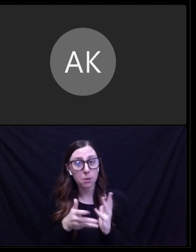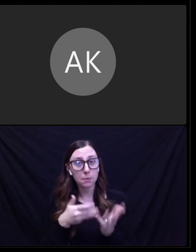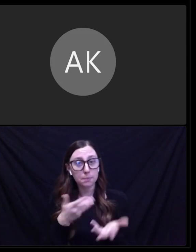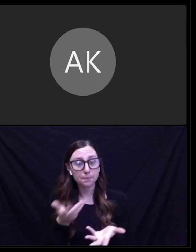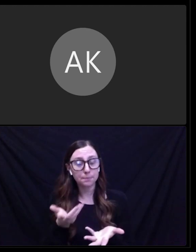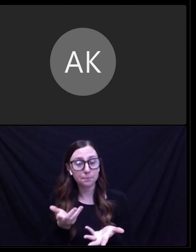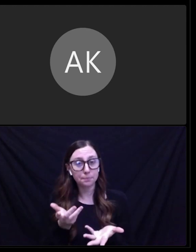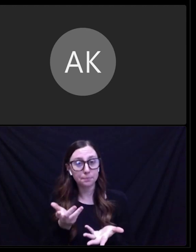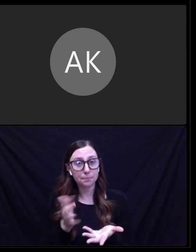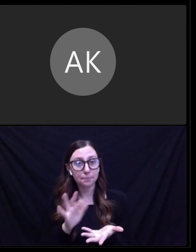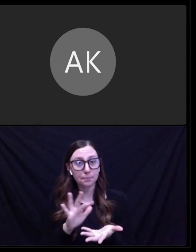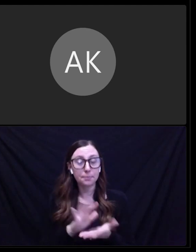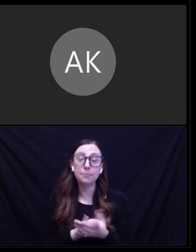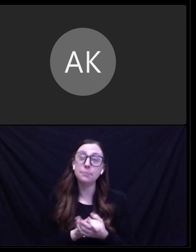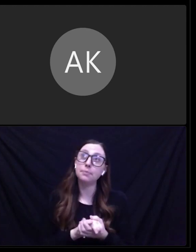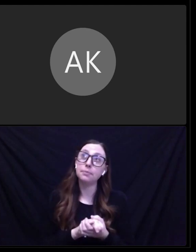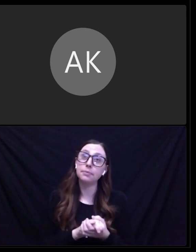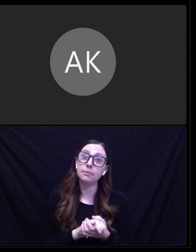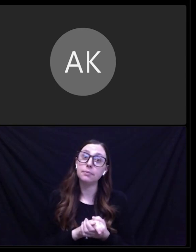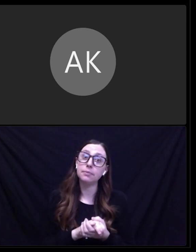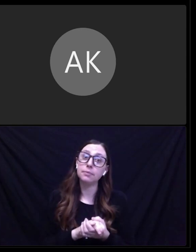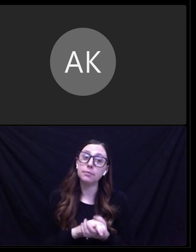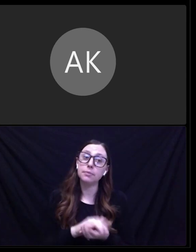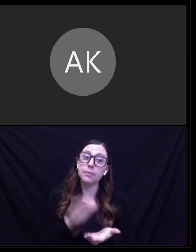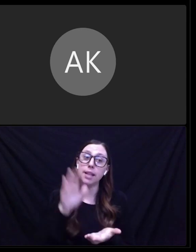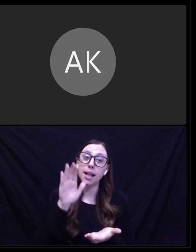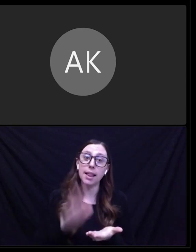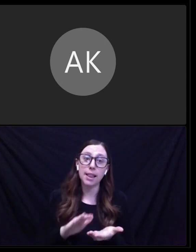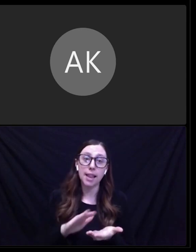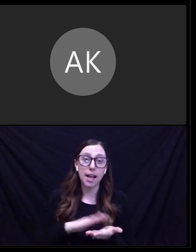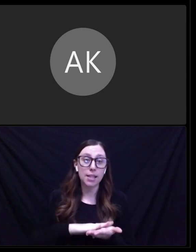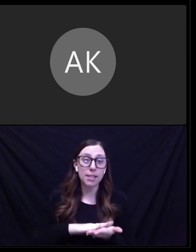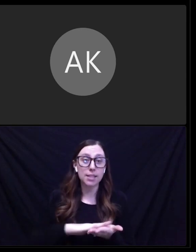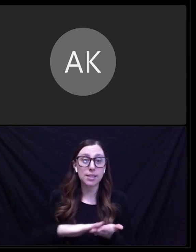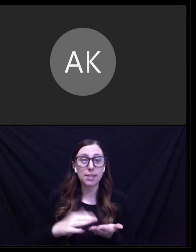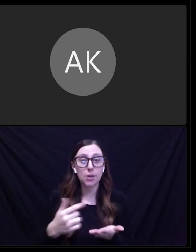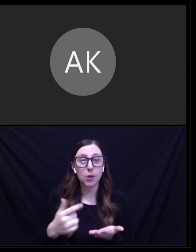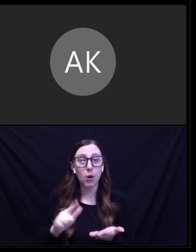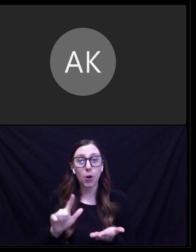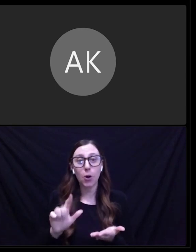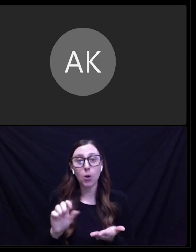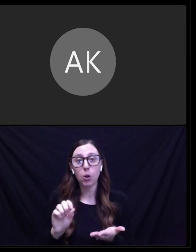I guess I should actually say, a bit less glossy than most